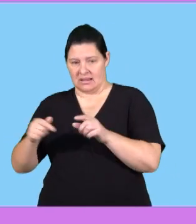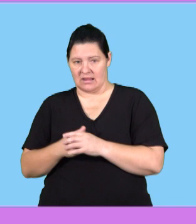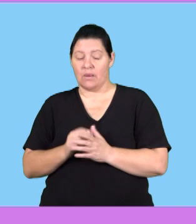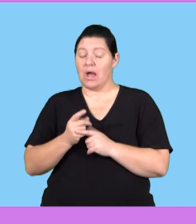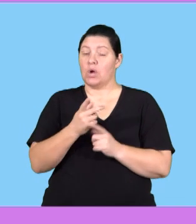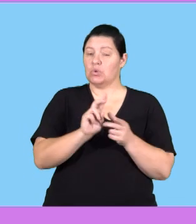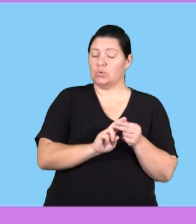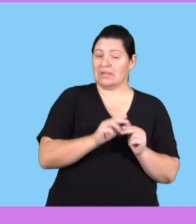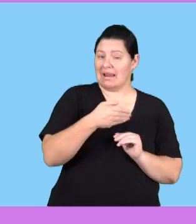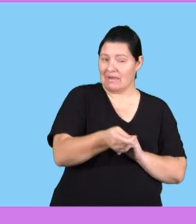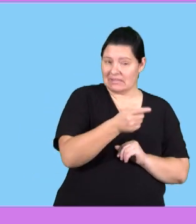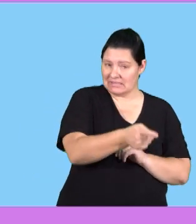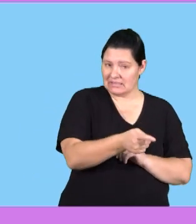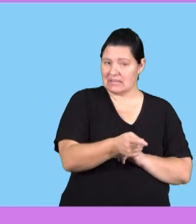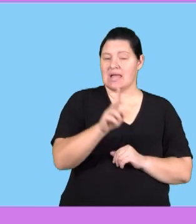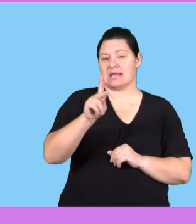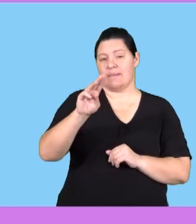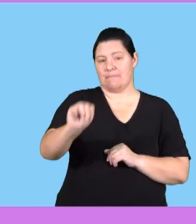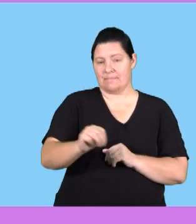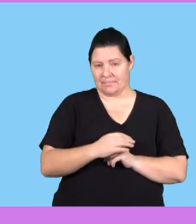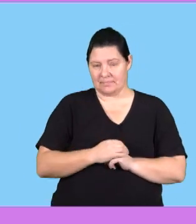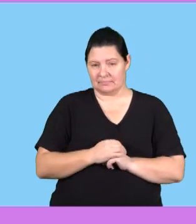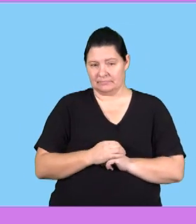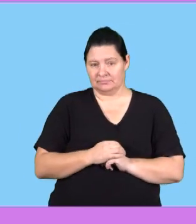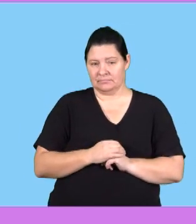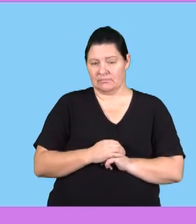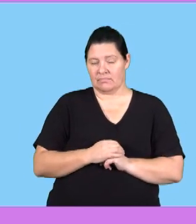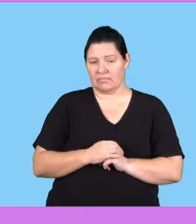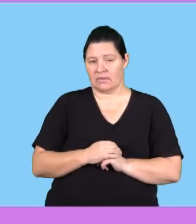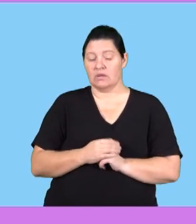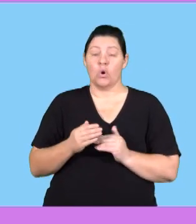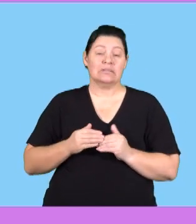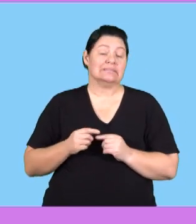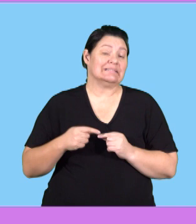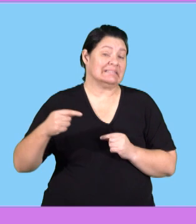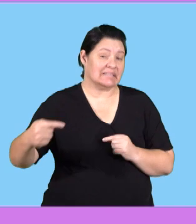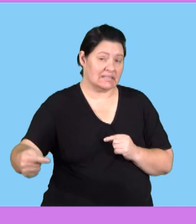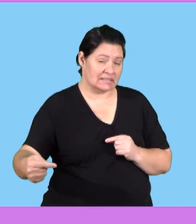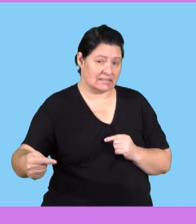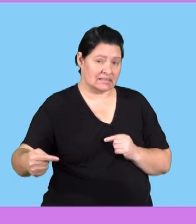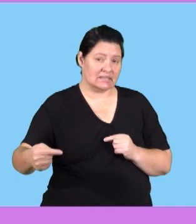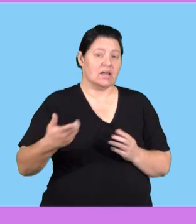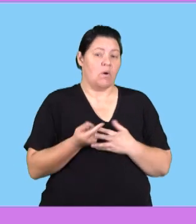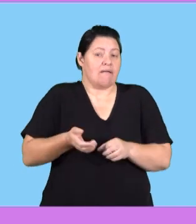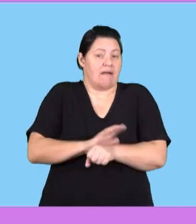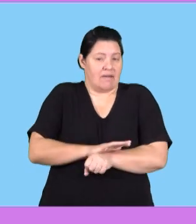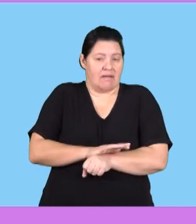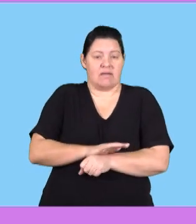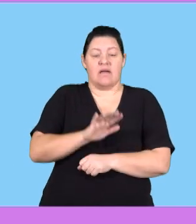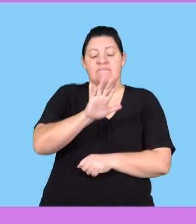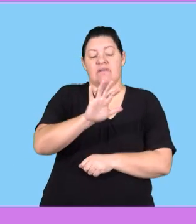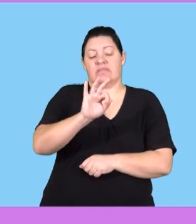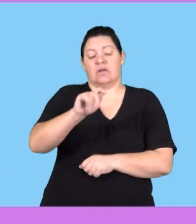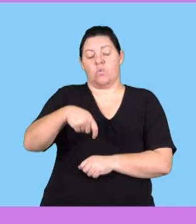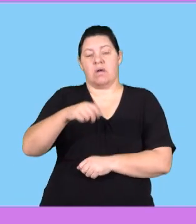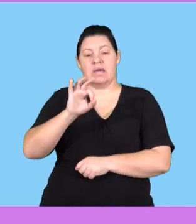the unit which is remaining is then kilometers. So now the distance that he has covered